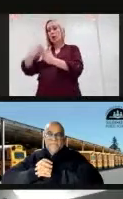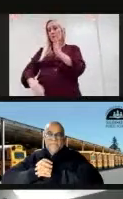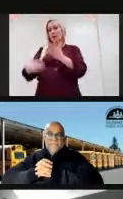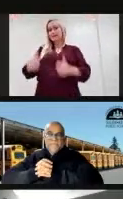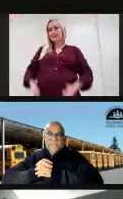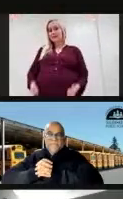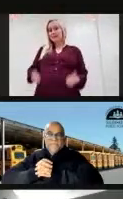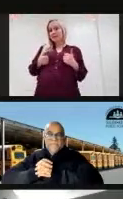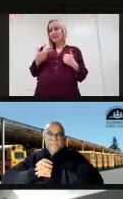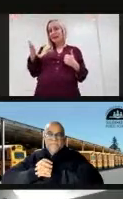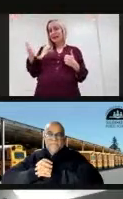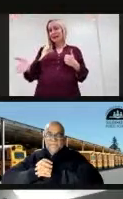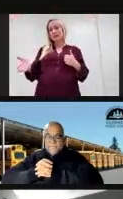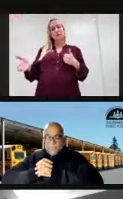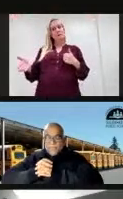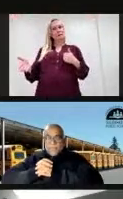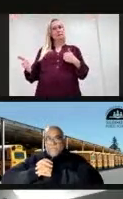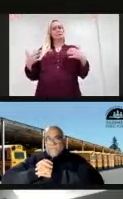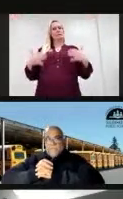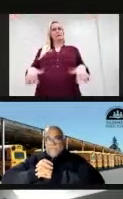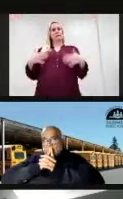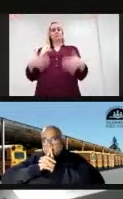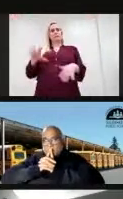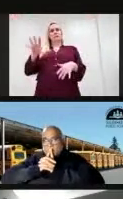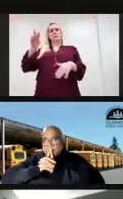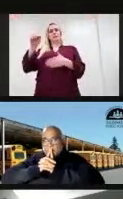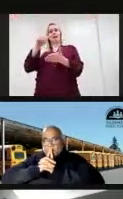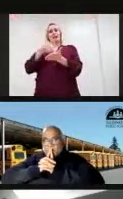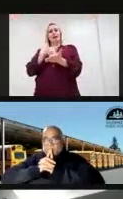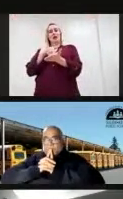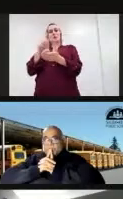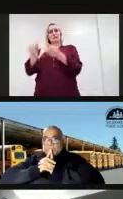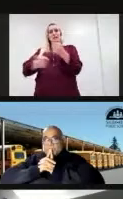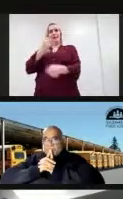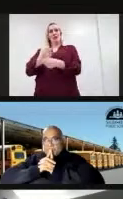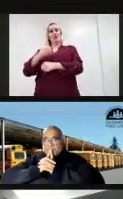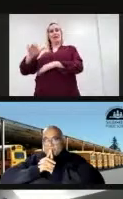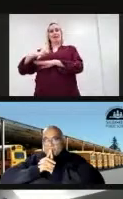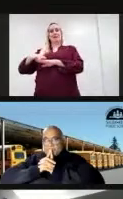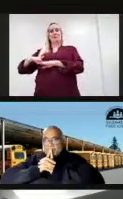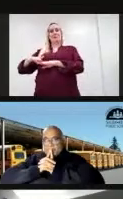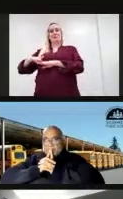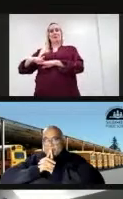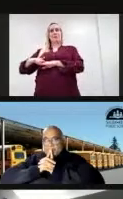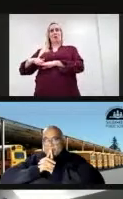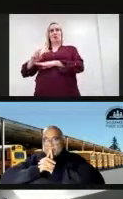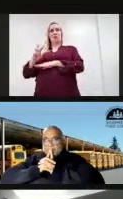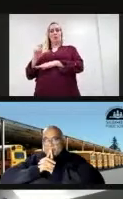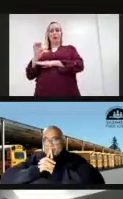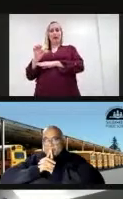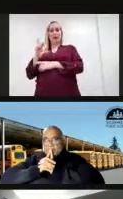there, you know, what is $50,000 a year? Is it like minimum wage in New York? I mean, it's just a lot